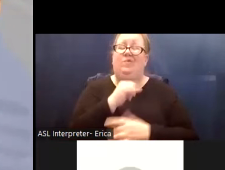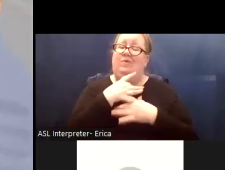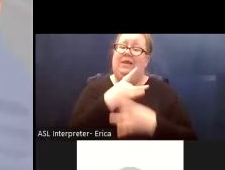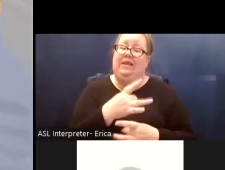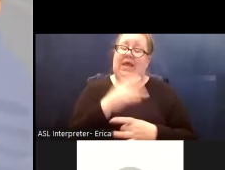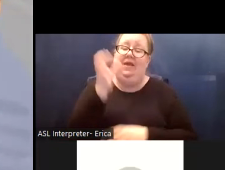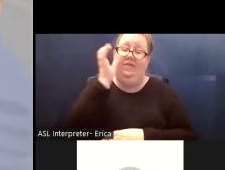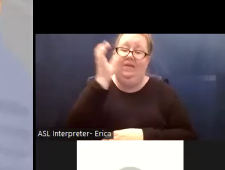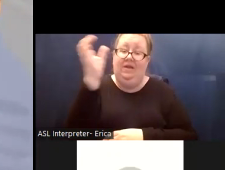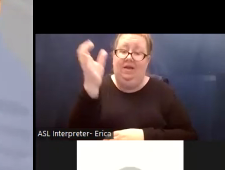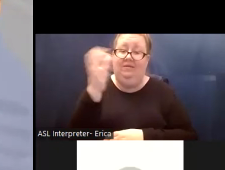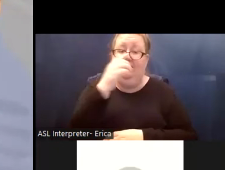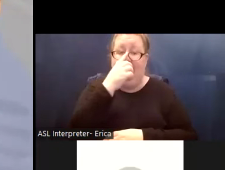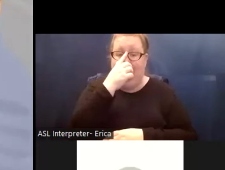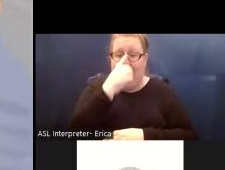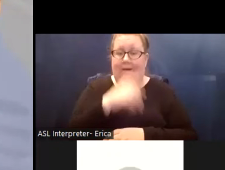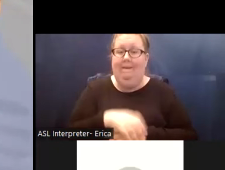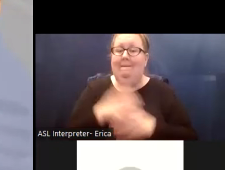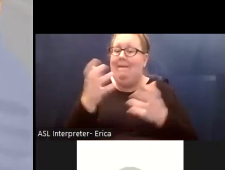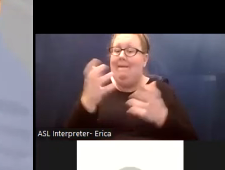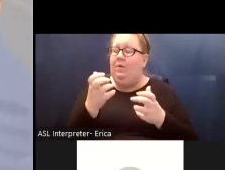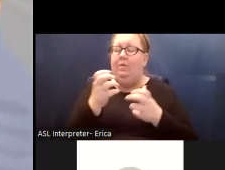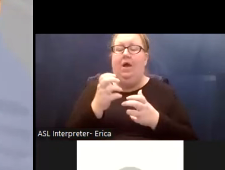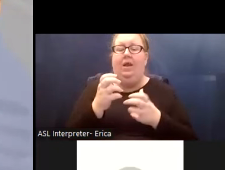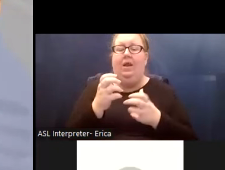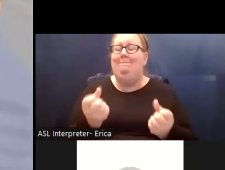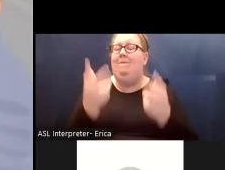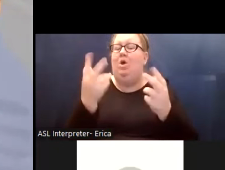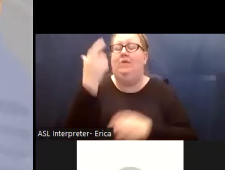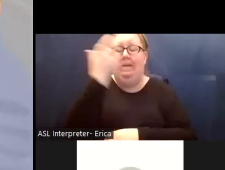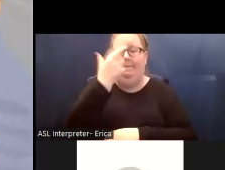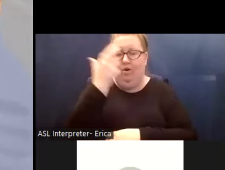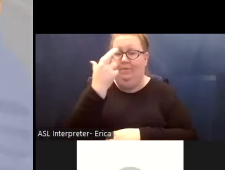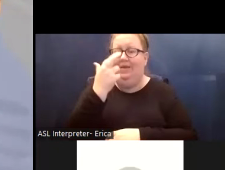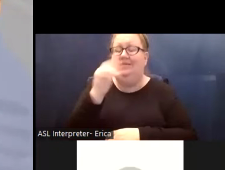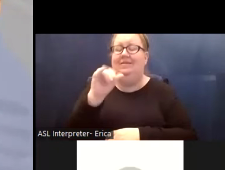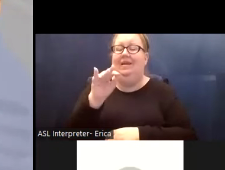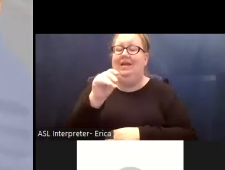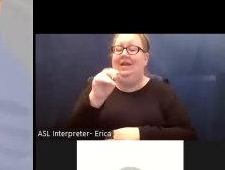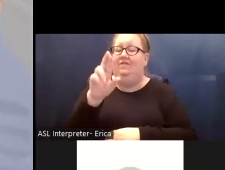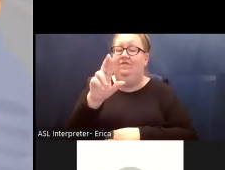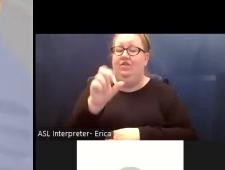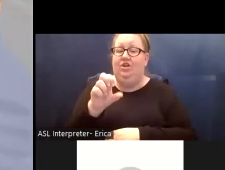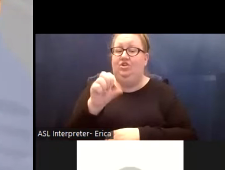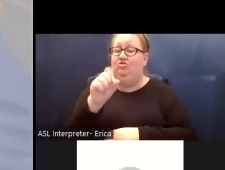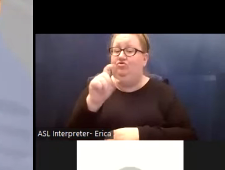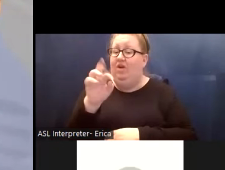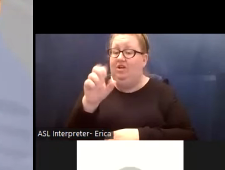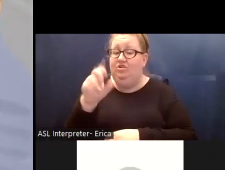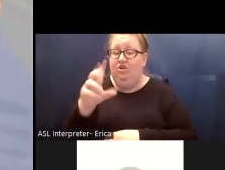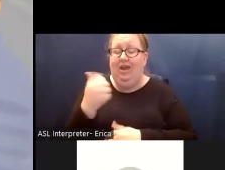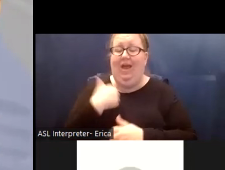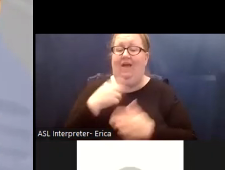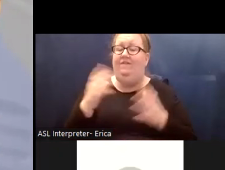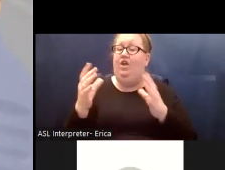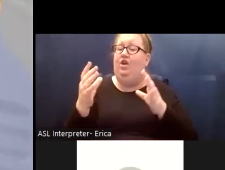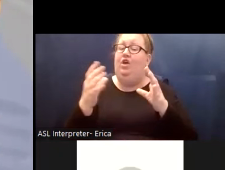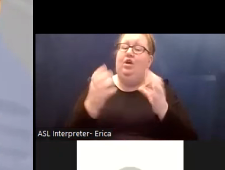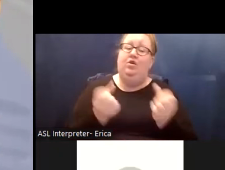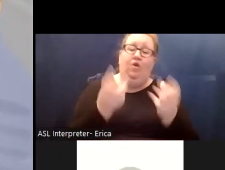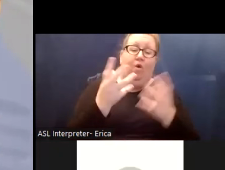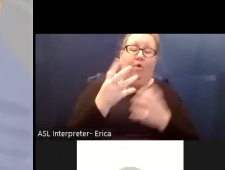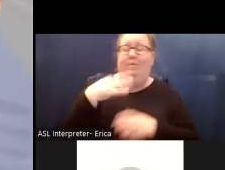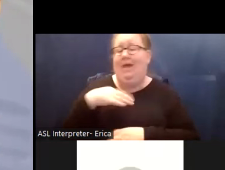big once. We want multi-purpose infrastructure. We want it to have co-benefits for people,